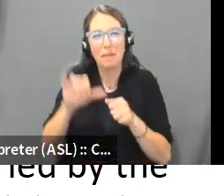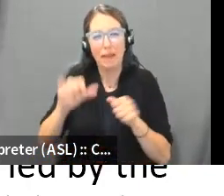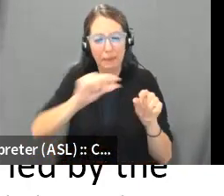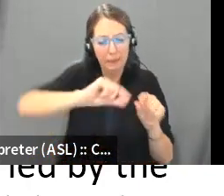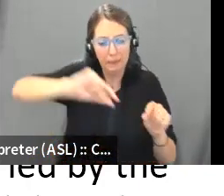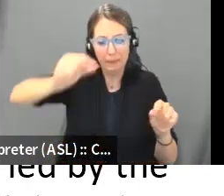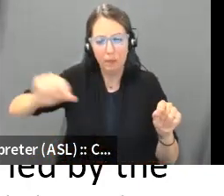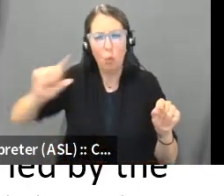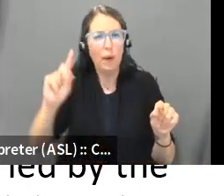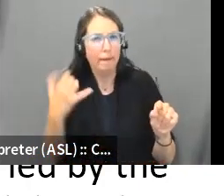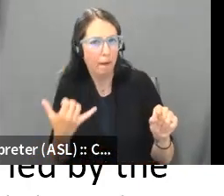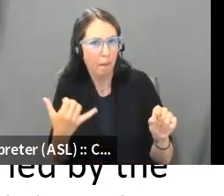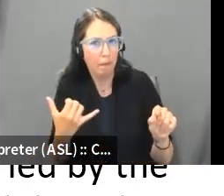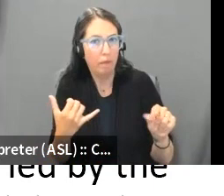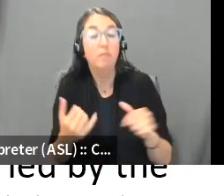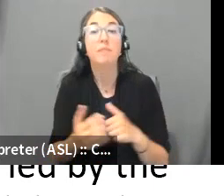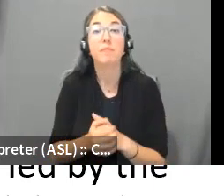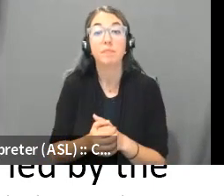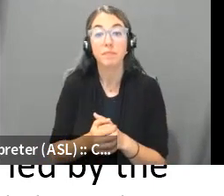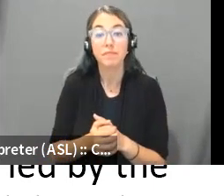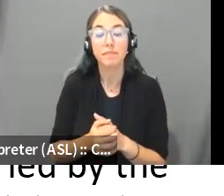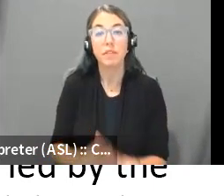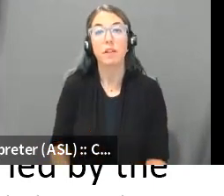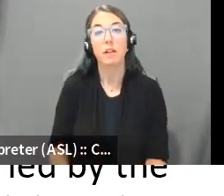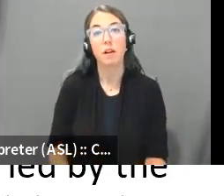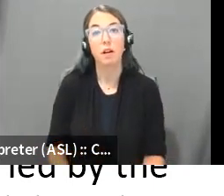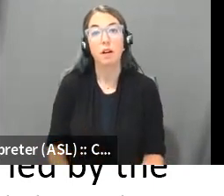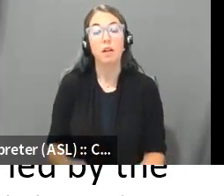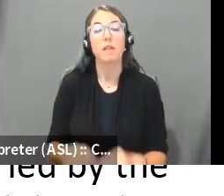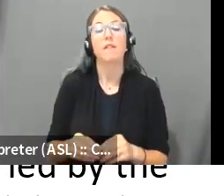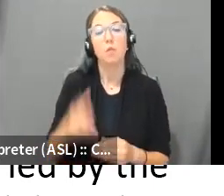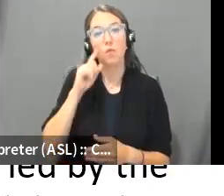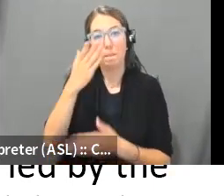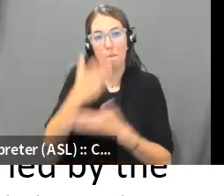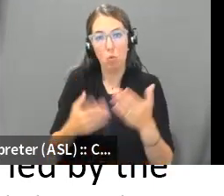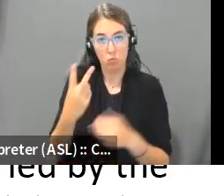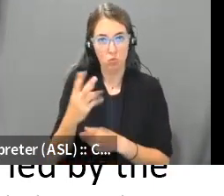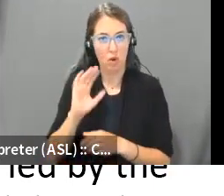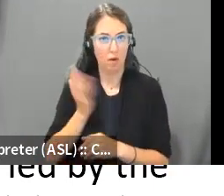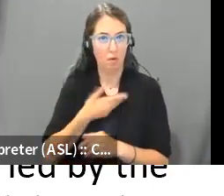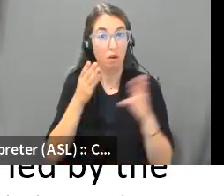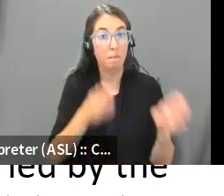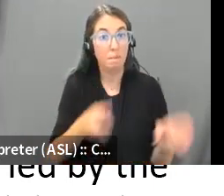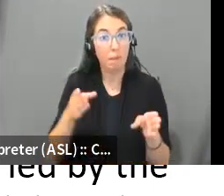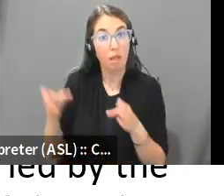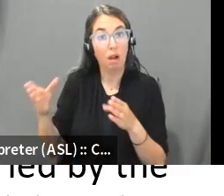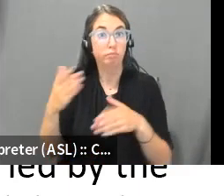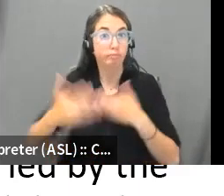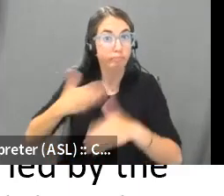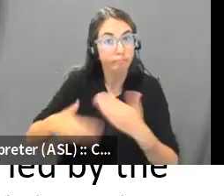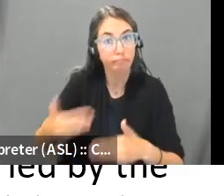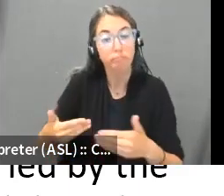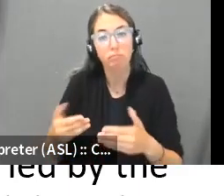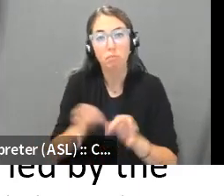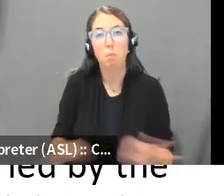neutral convener provide facilitative and administrative support for phase 2 of the planning process. And so somehow